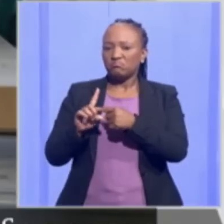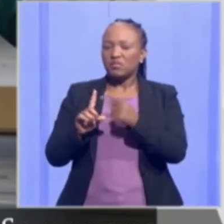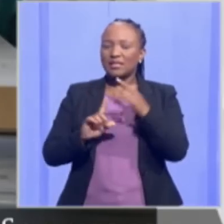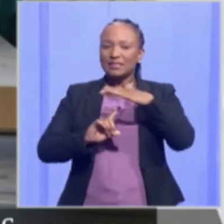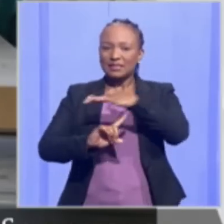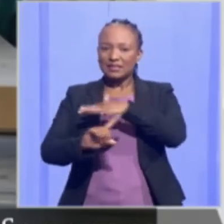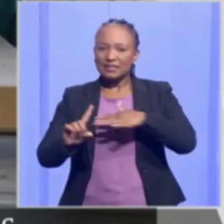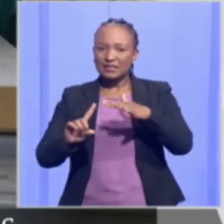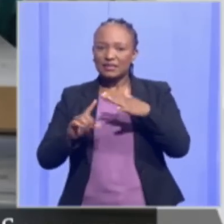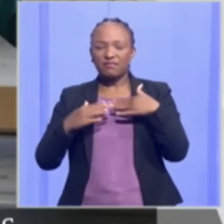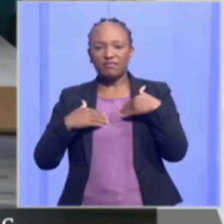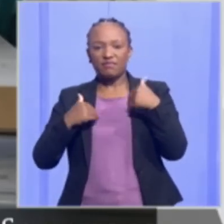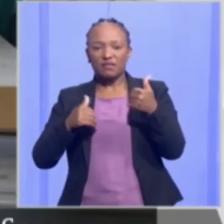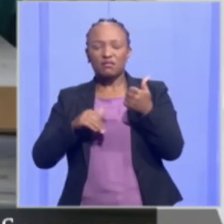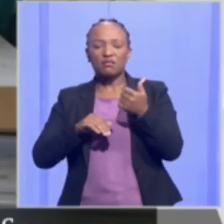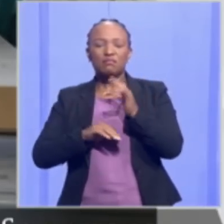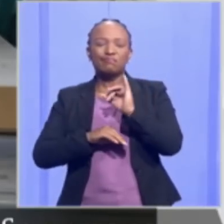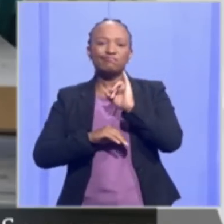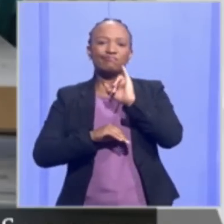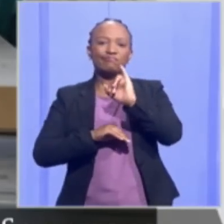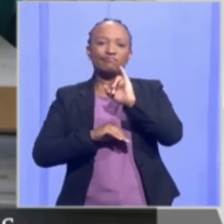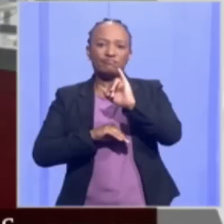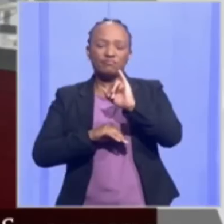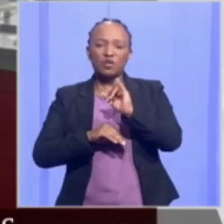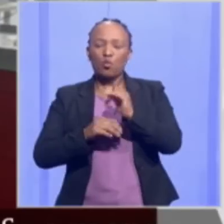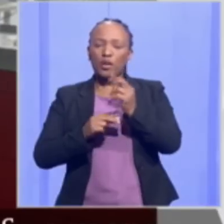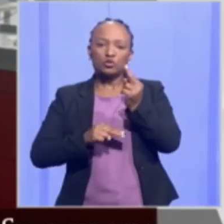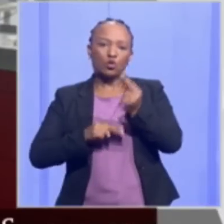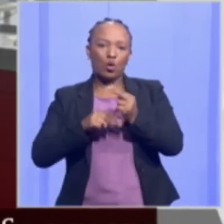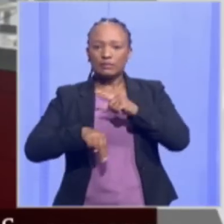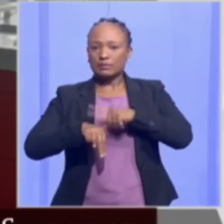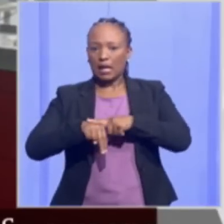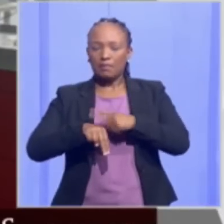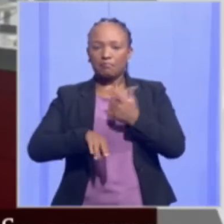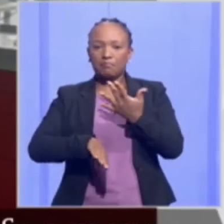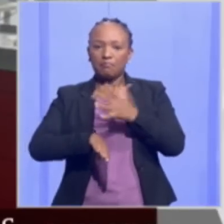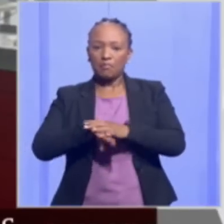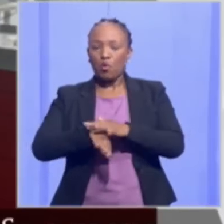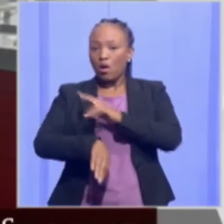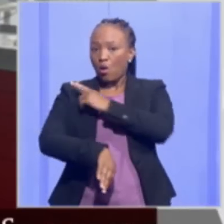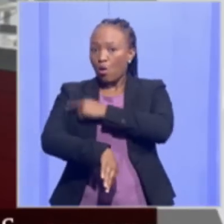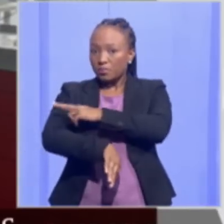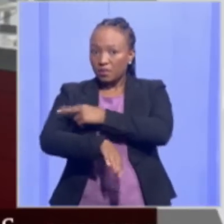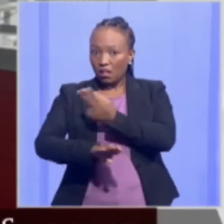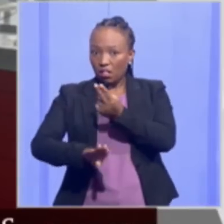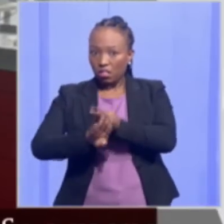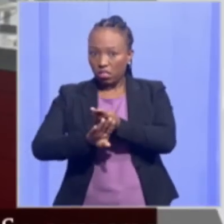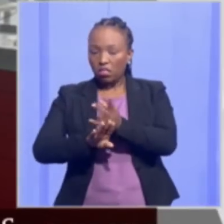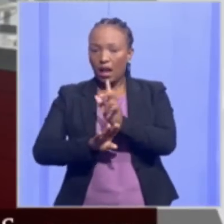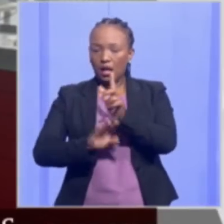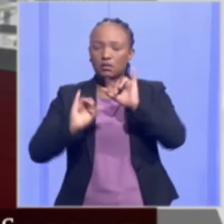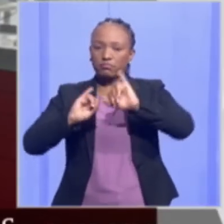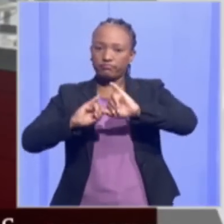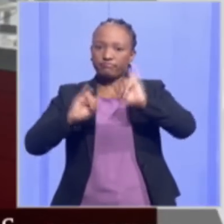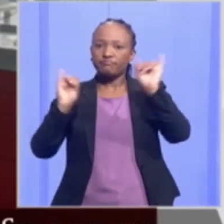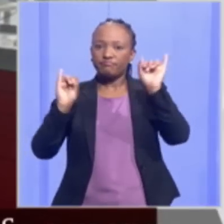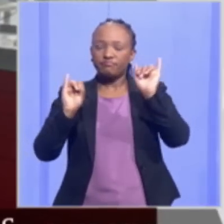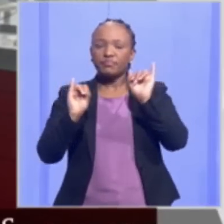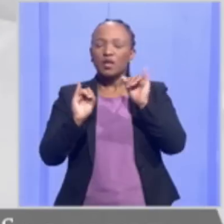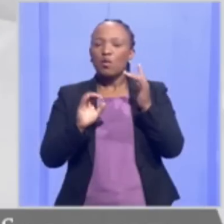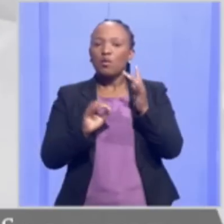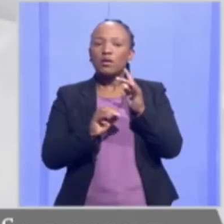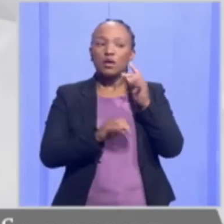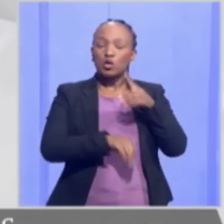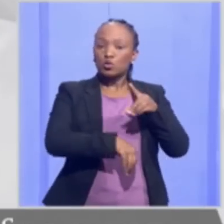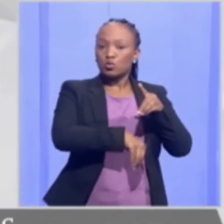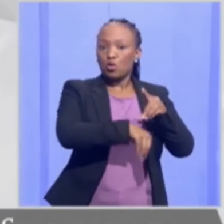a hae a bophelo a mpefale nakong e kgutshwane ka mora ho amohelwa sepetlele. Ka lebaka la sephiri dipakeng tsa